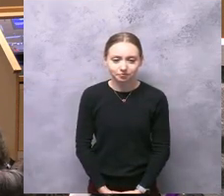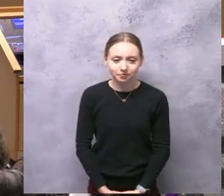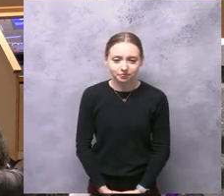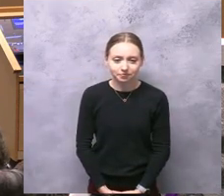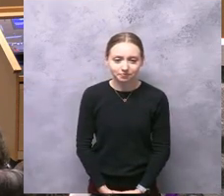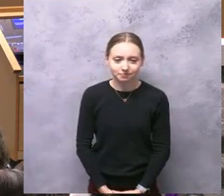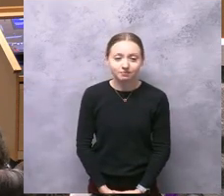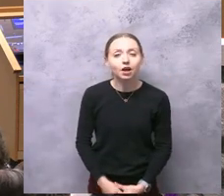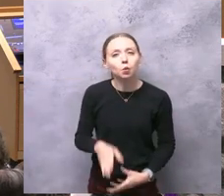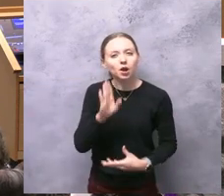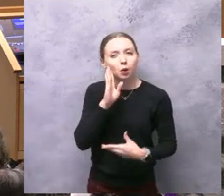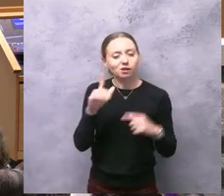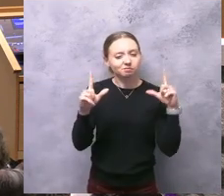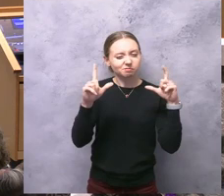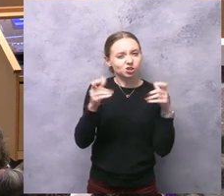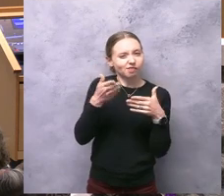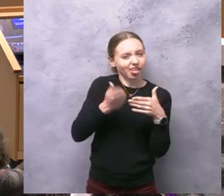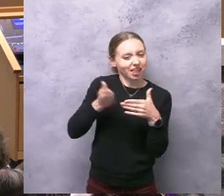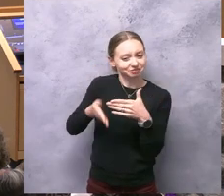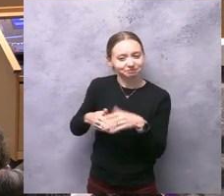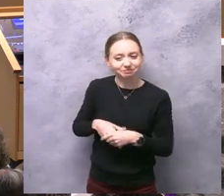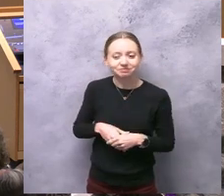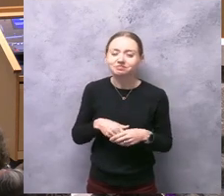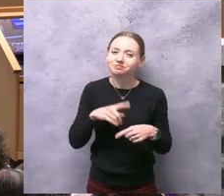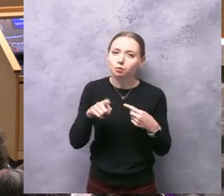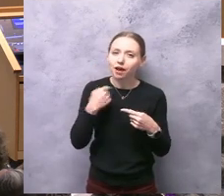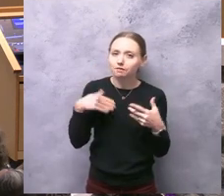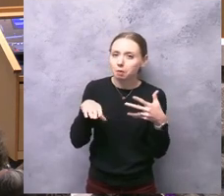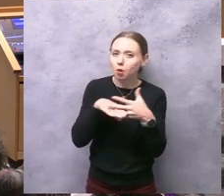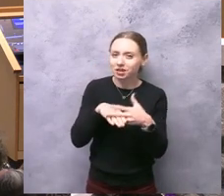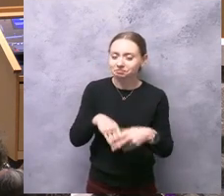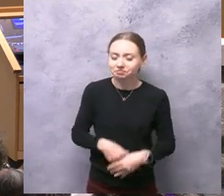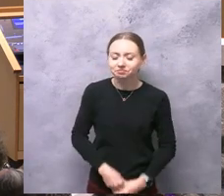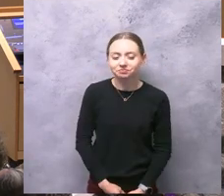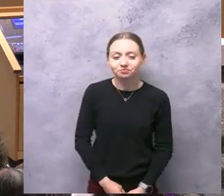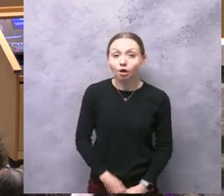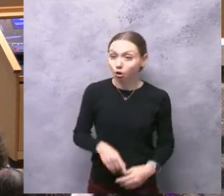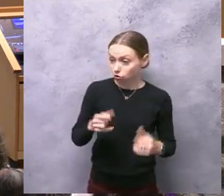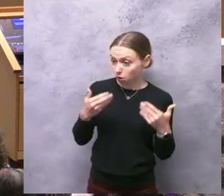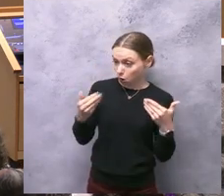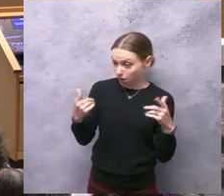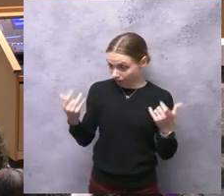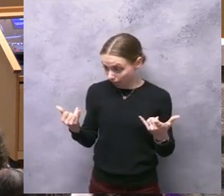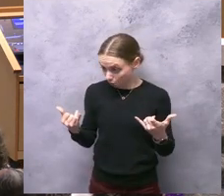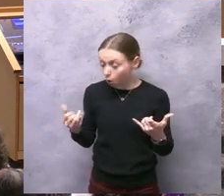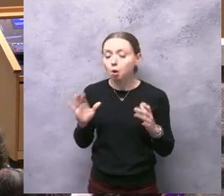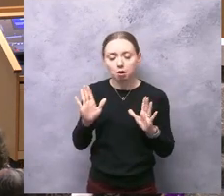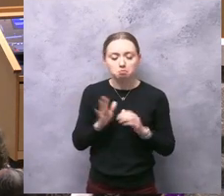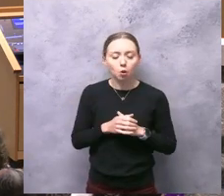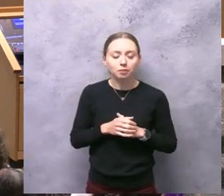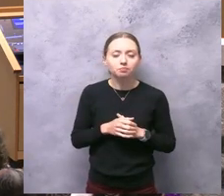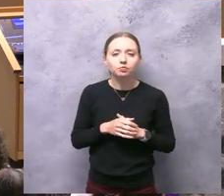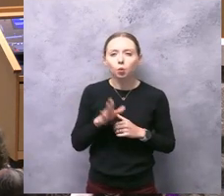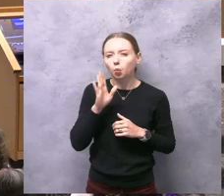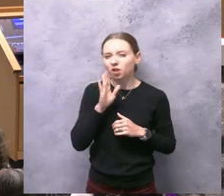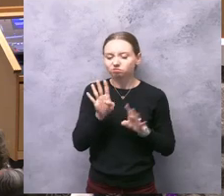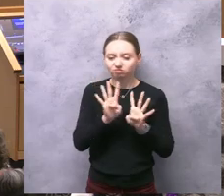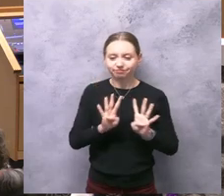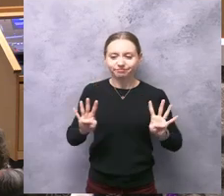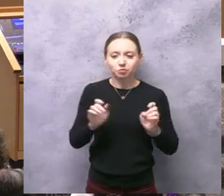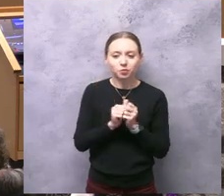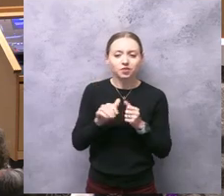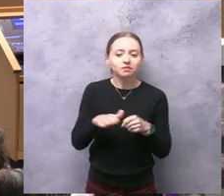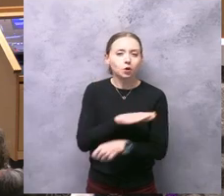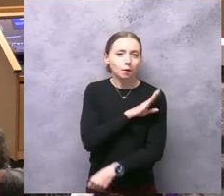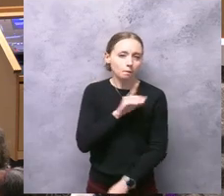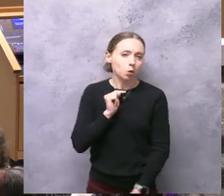And we'll get a picture when we're done with everybody else at the break. Oh, you want to do it now? At the break? Yeah, we'll do the break. We'll do it the whole board.